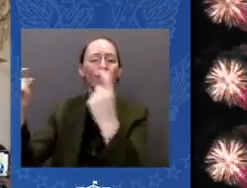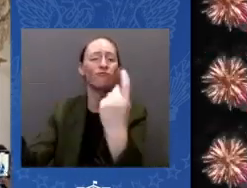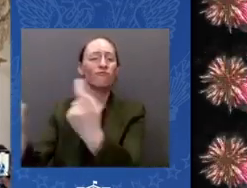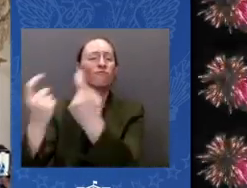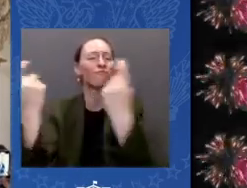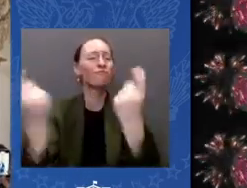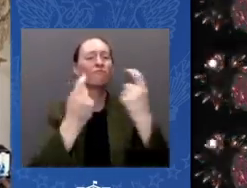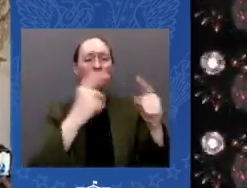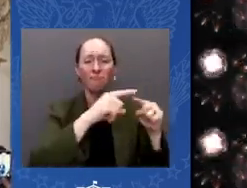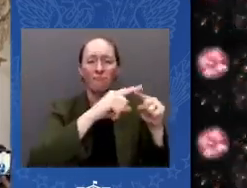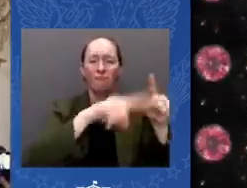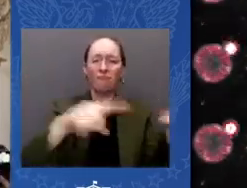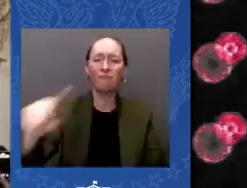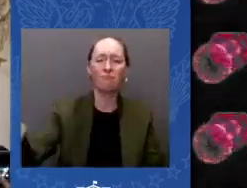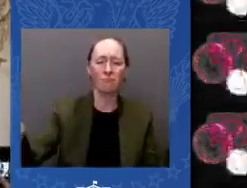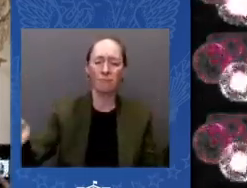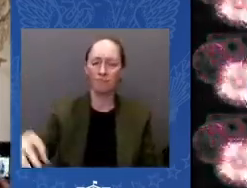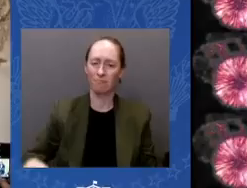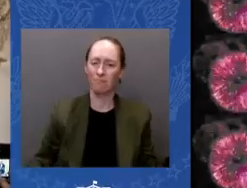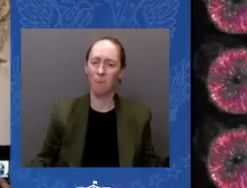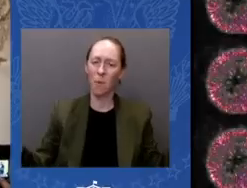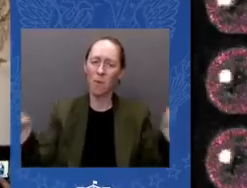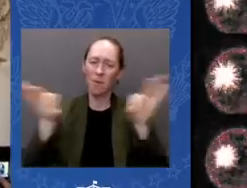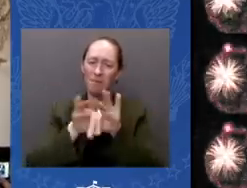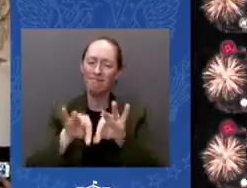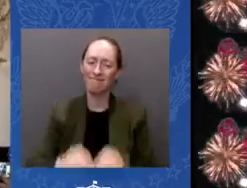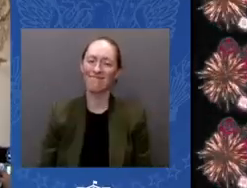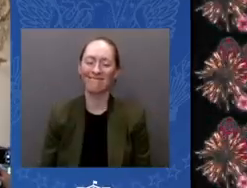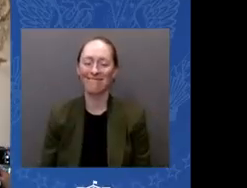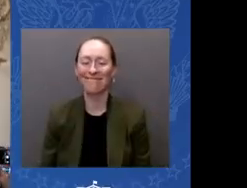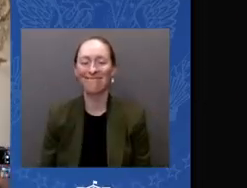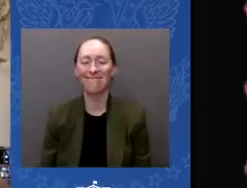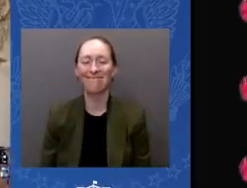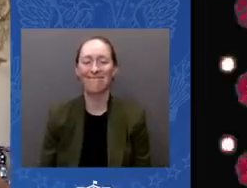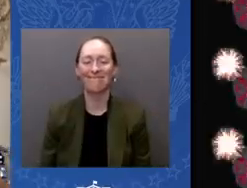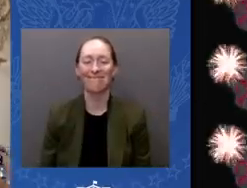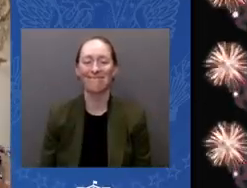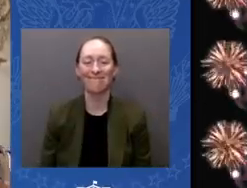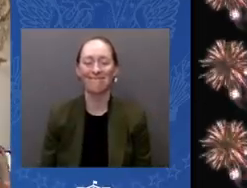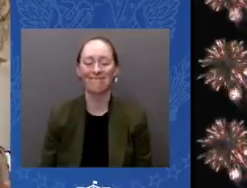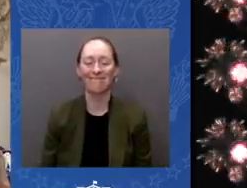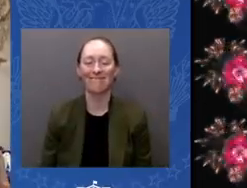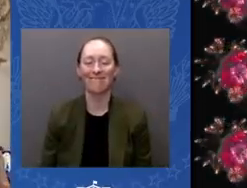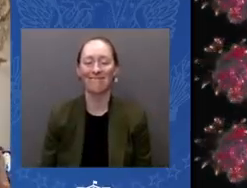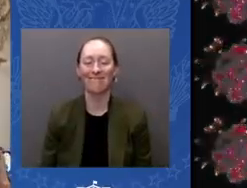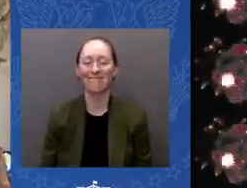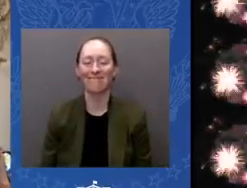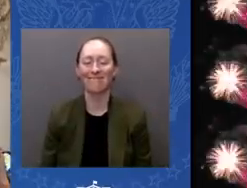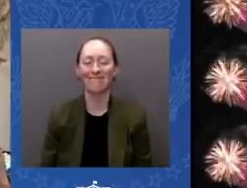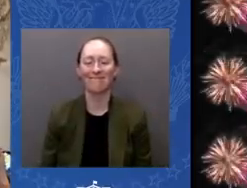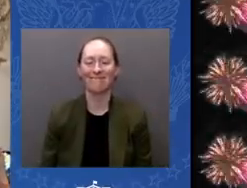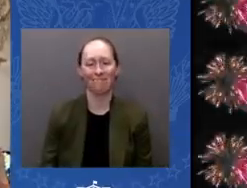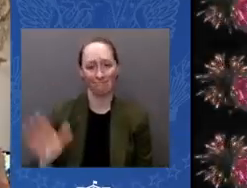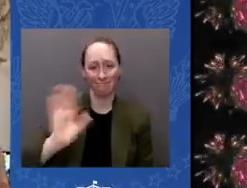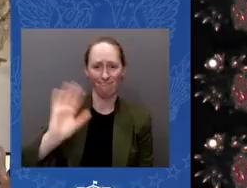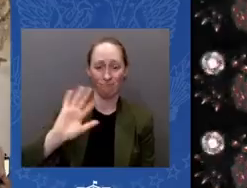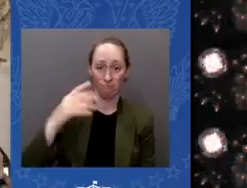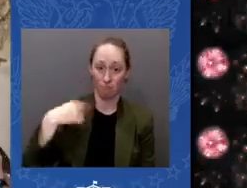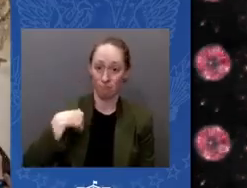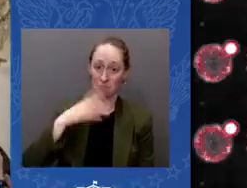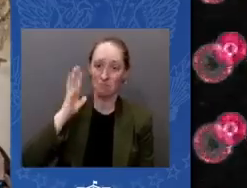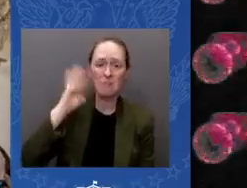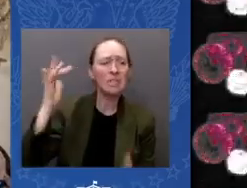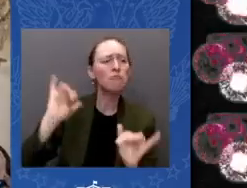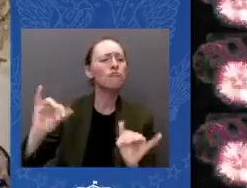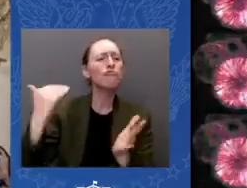And we have learned we cannot take that for granted. And so to the two of you, I thank you deeply for all that you are. And it